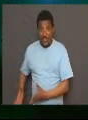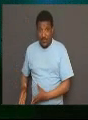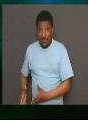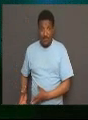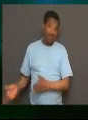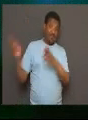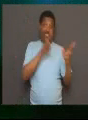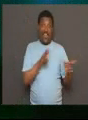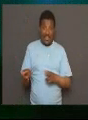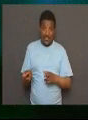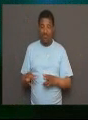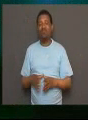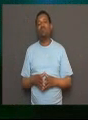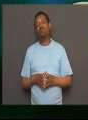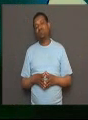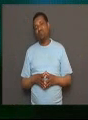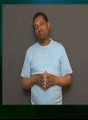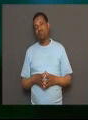Students, let's get ready.